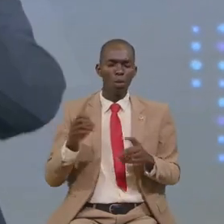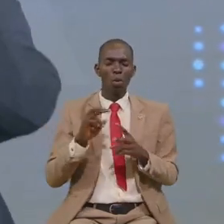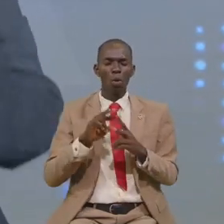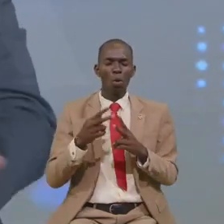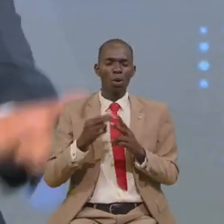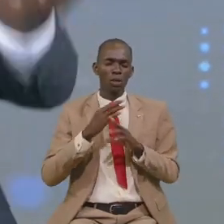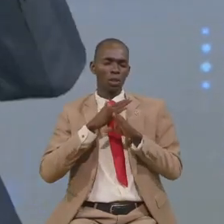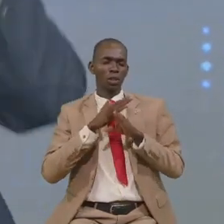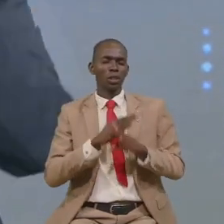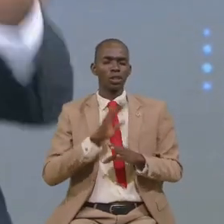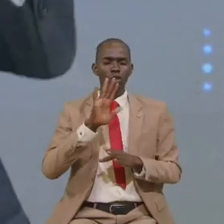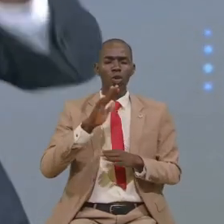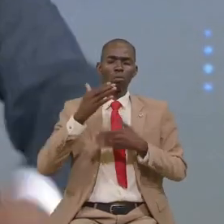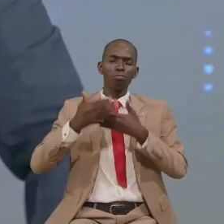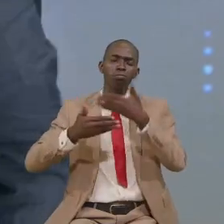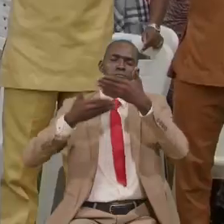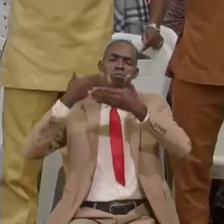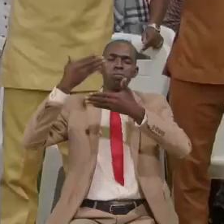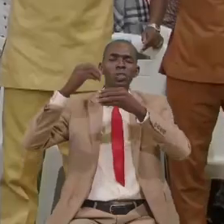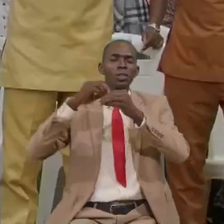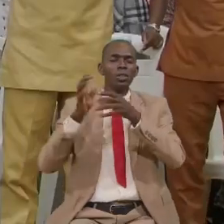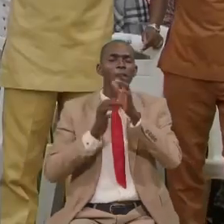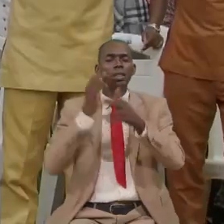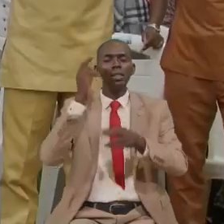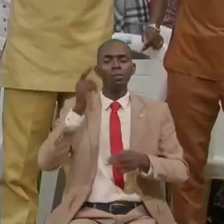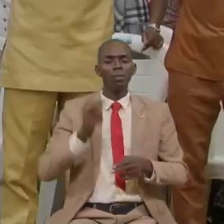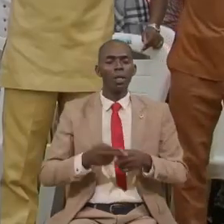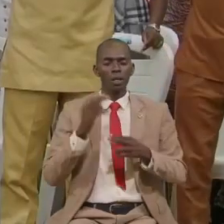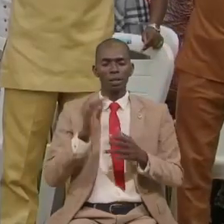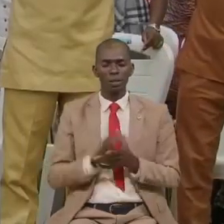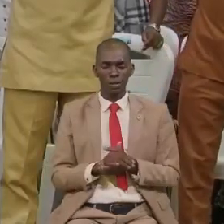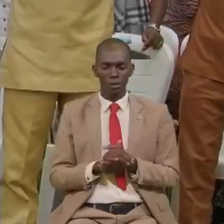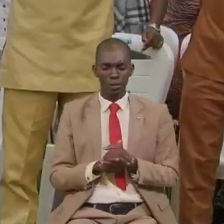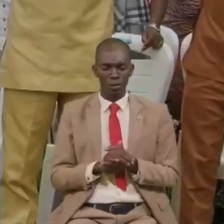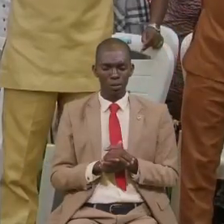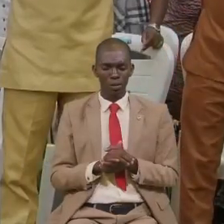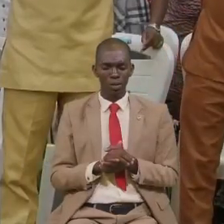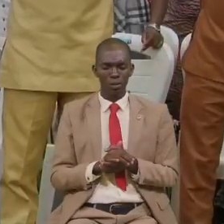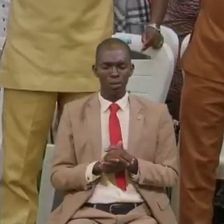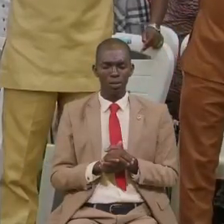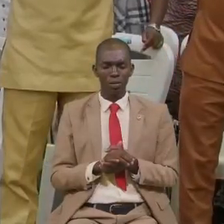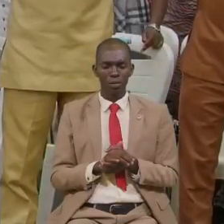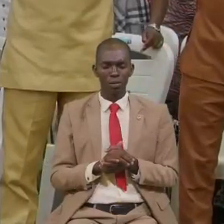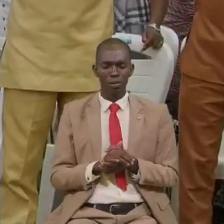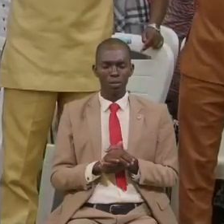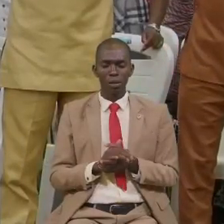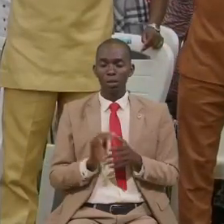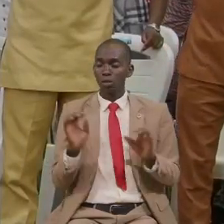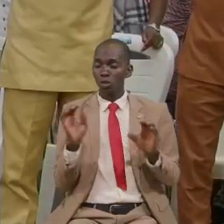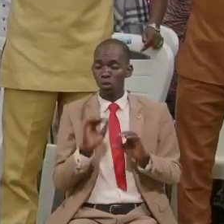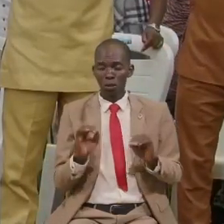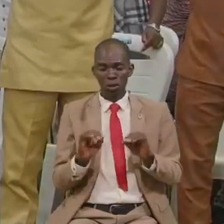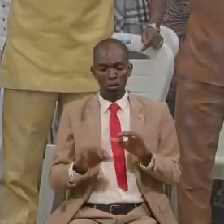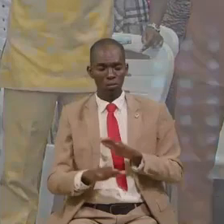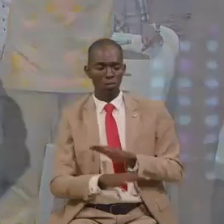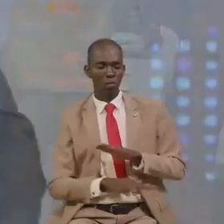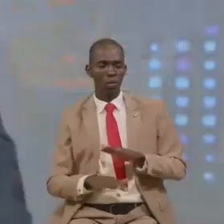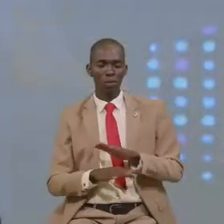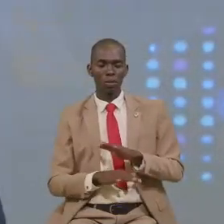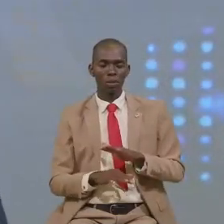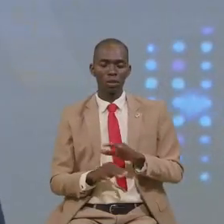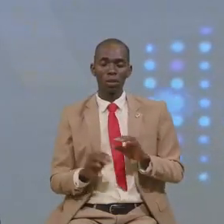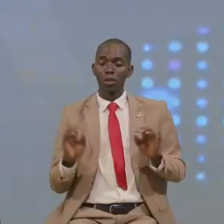your progress in Jesus' name. Nothing below. Amen.